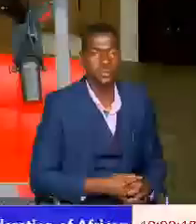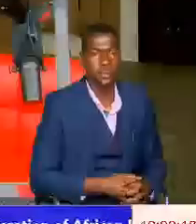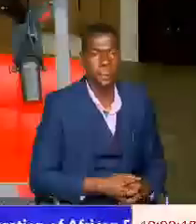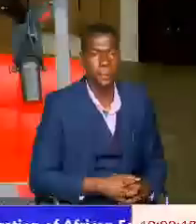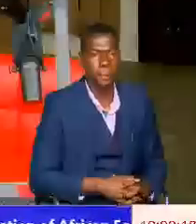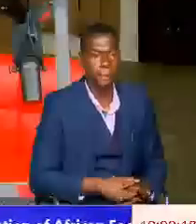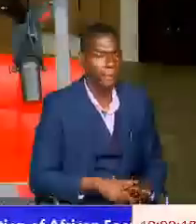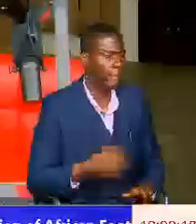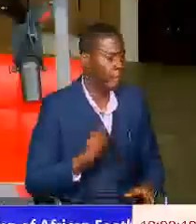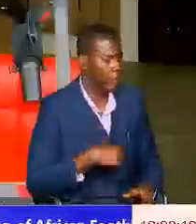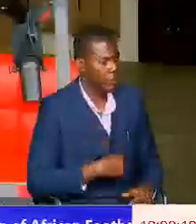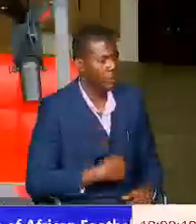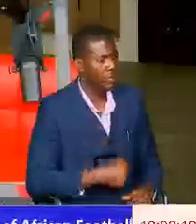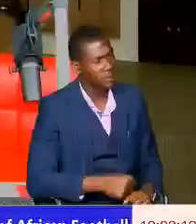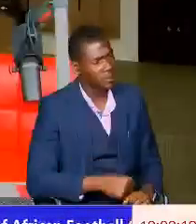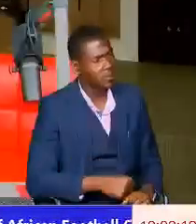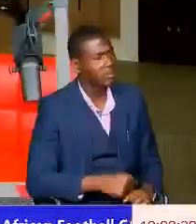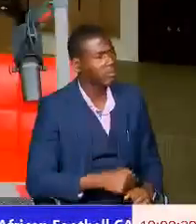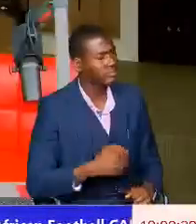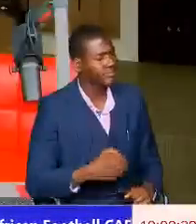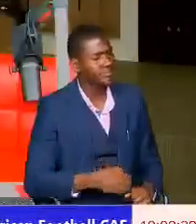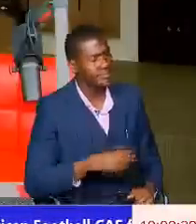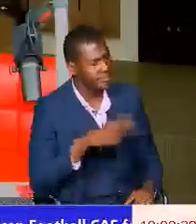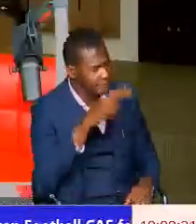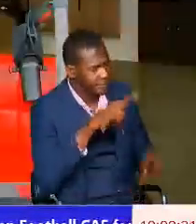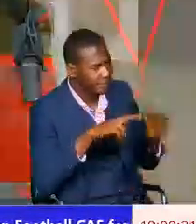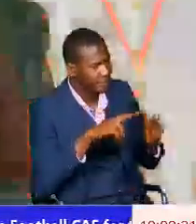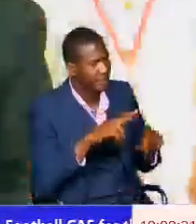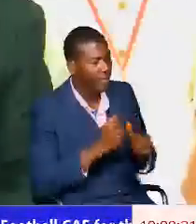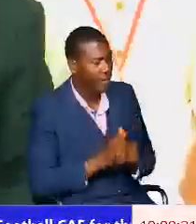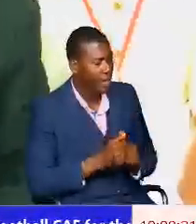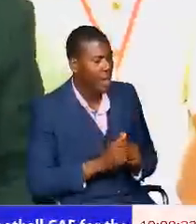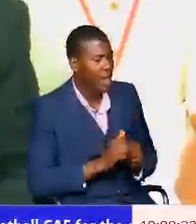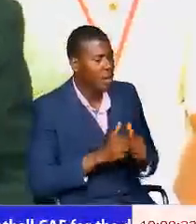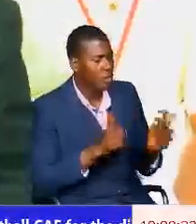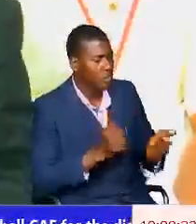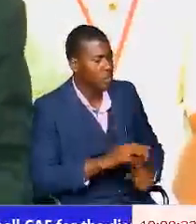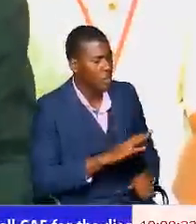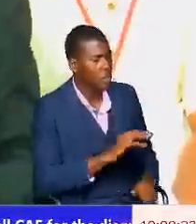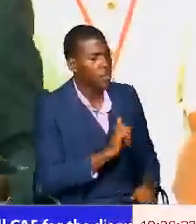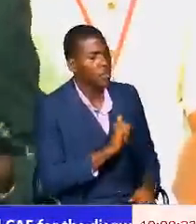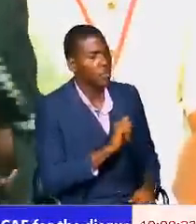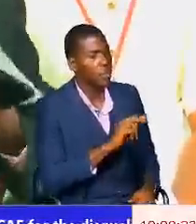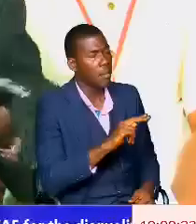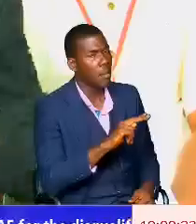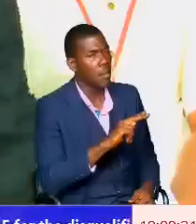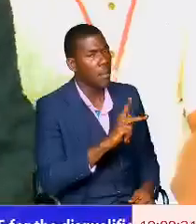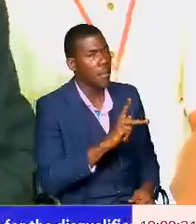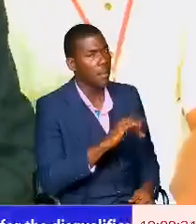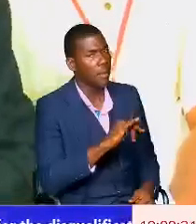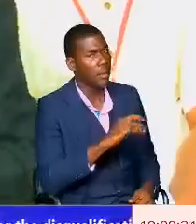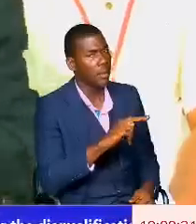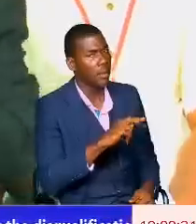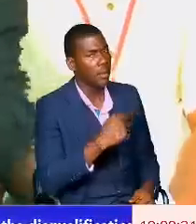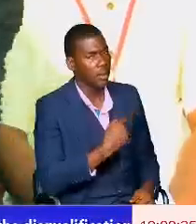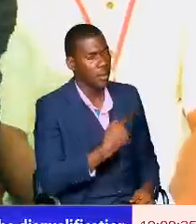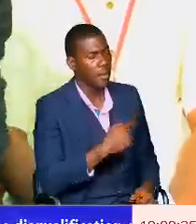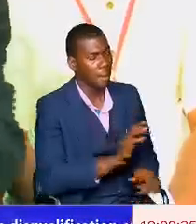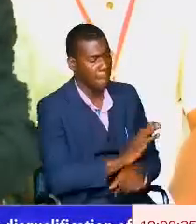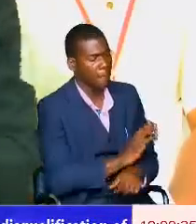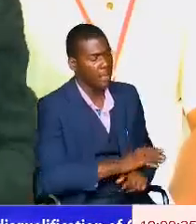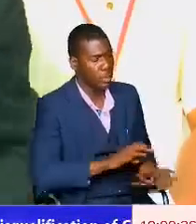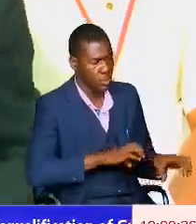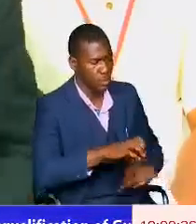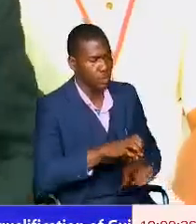So we are looking at a post office where you can transact your banking business. That's what we call agency banking. You enter